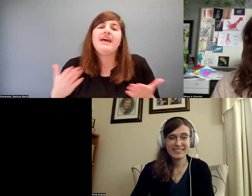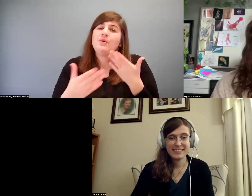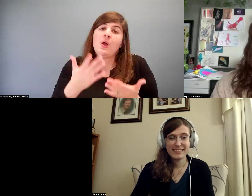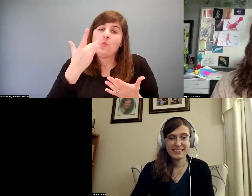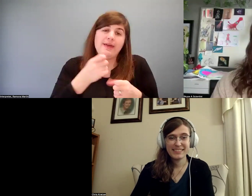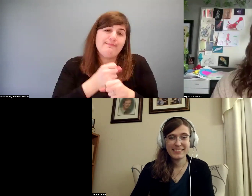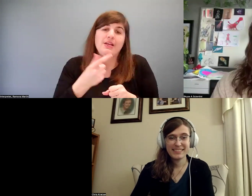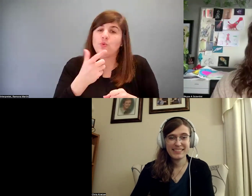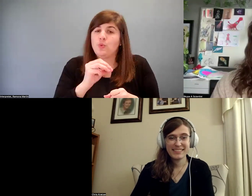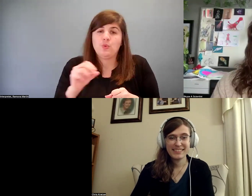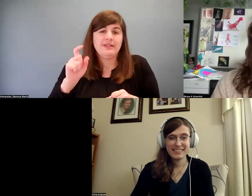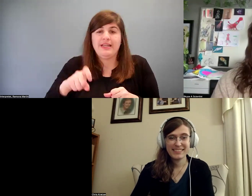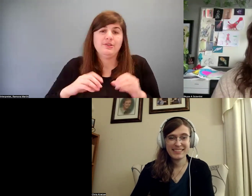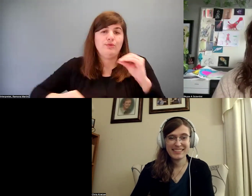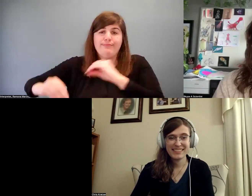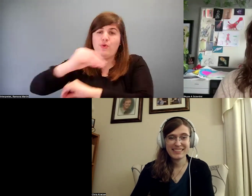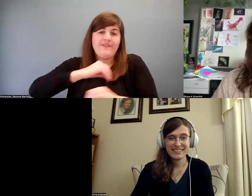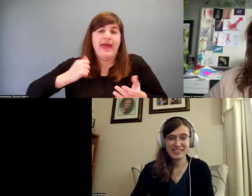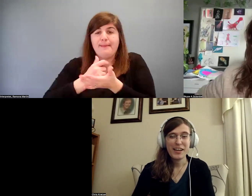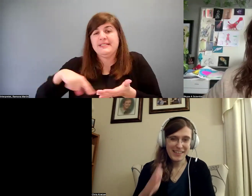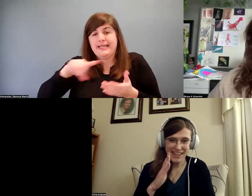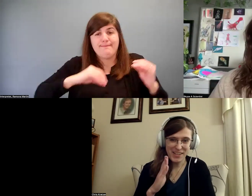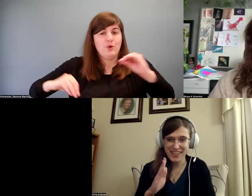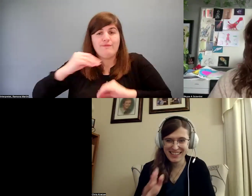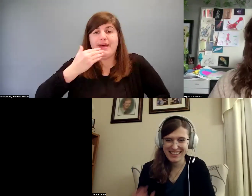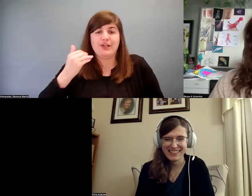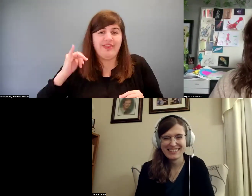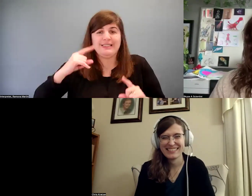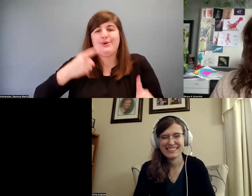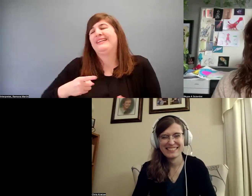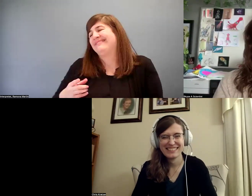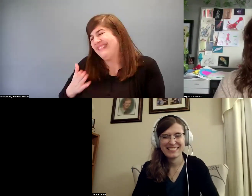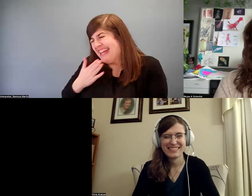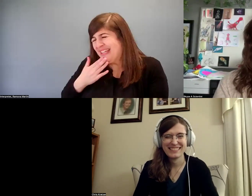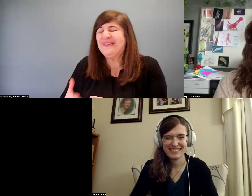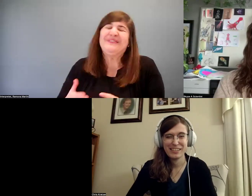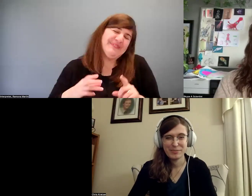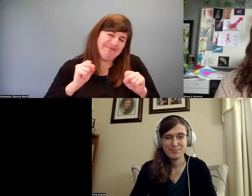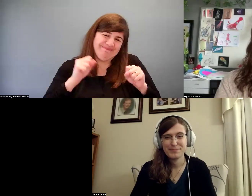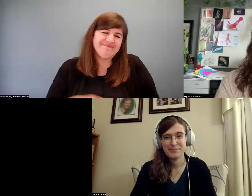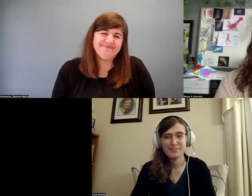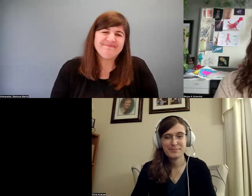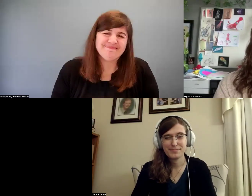make goo? They need it to move. It helps them move. That's the Thank you. long answer to a short question. Yeah.